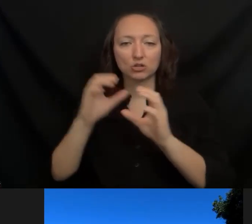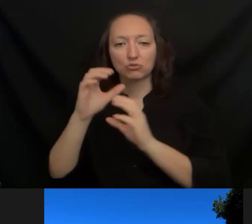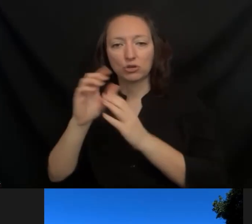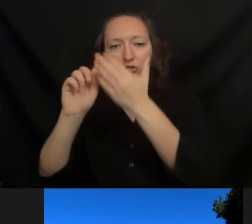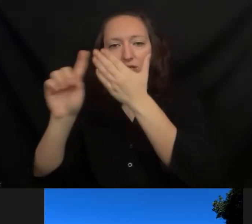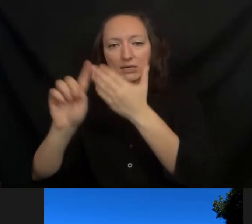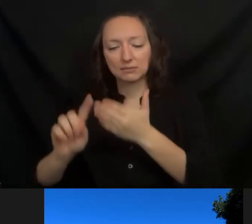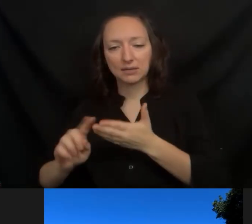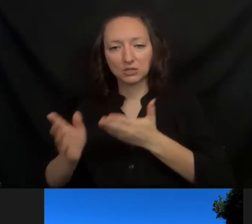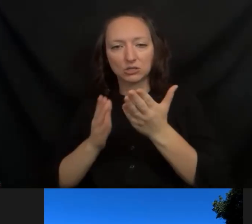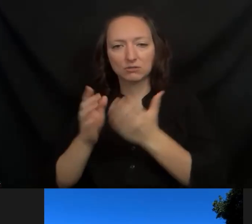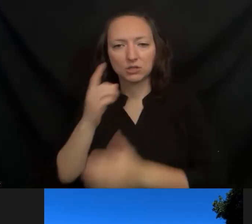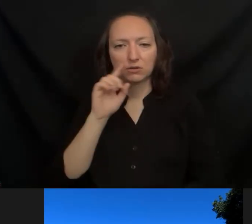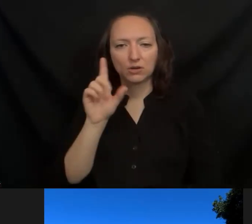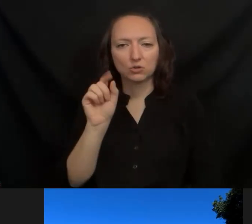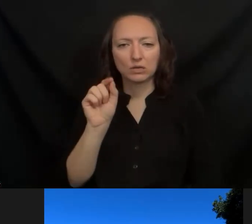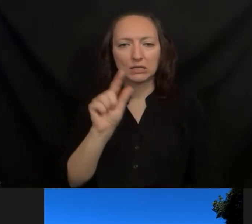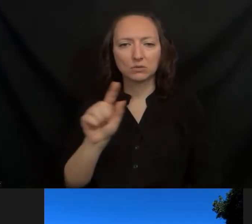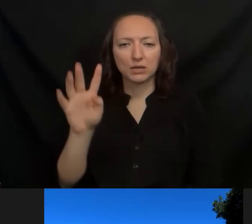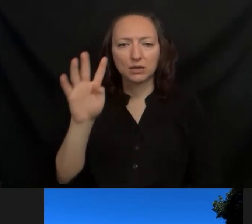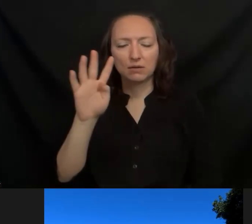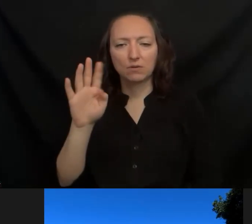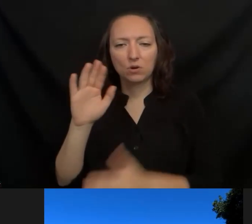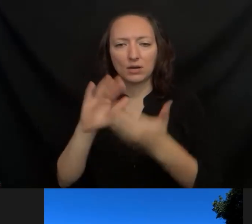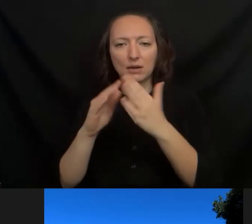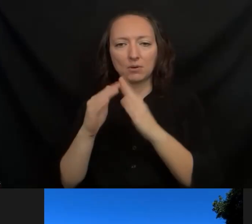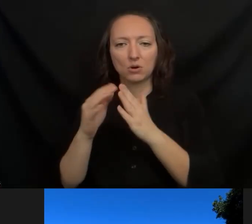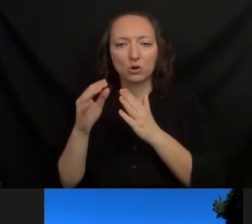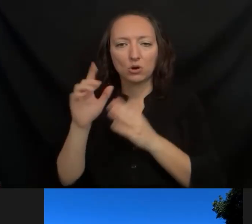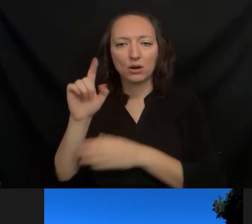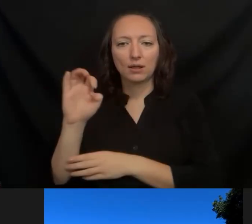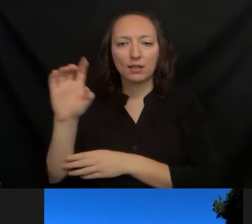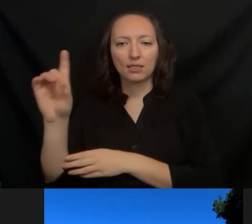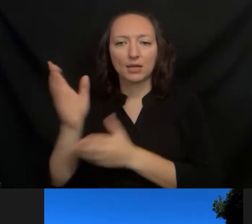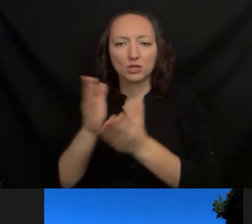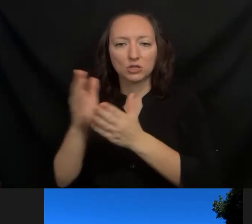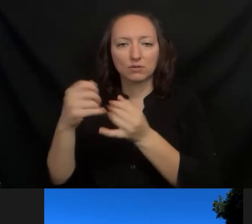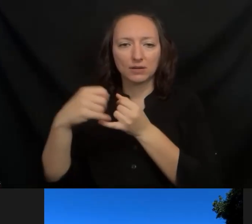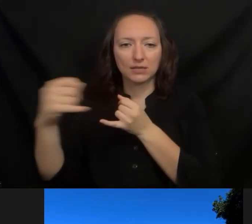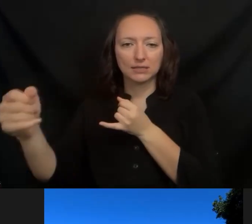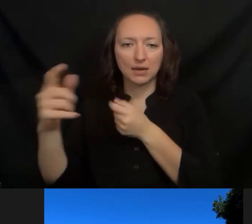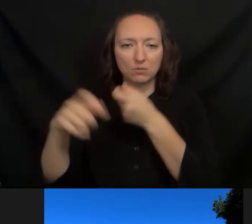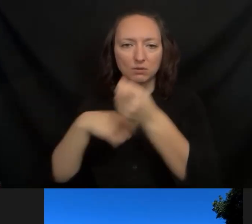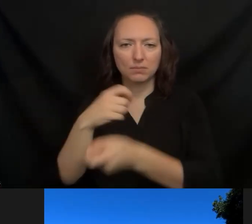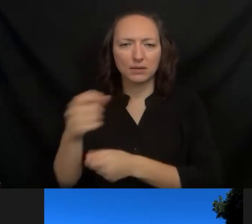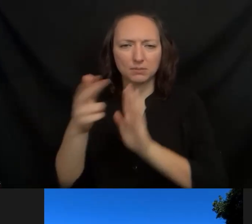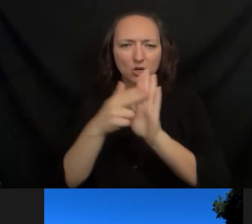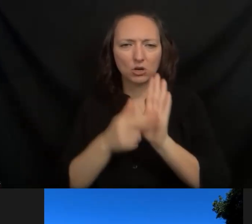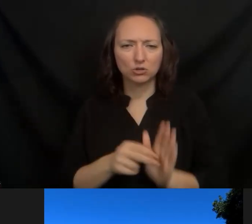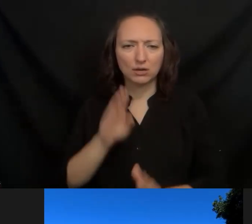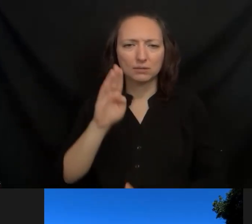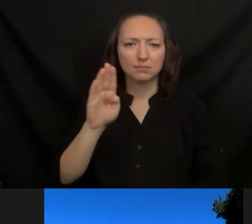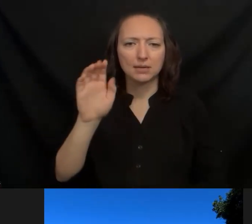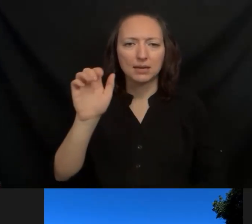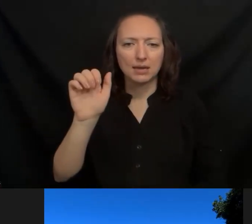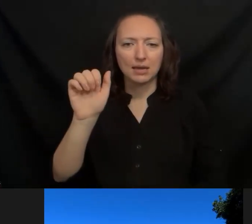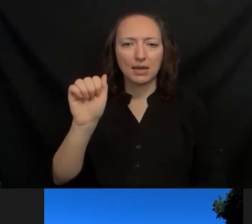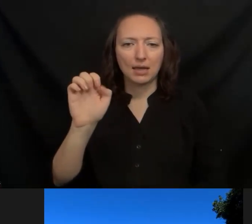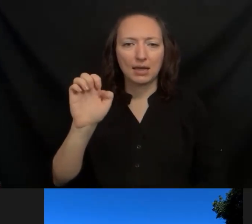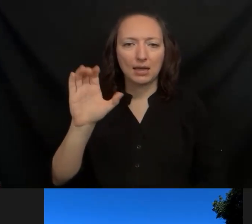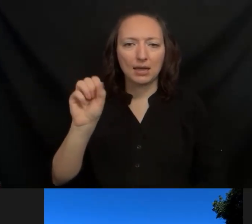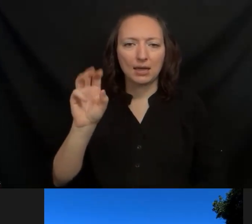the 2024 Neighborhood Lead Service Line Replacement Contract B to AECom Technical Services, capital